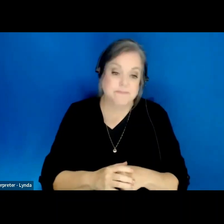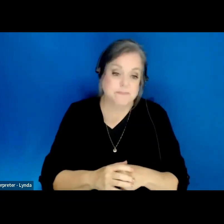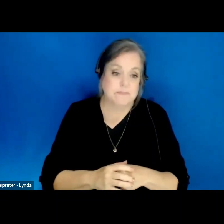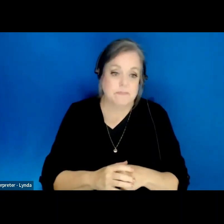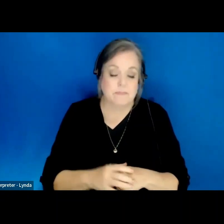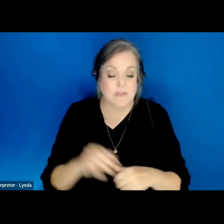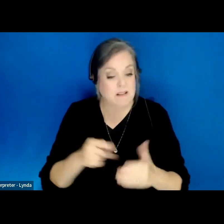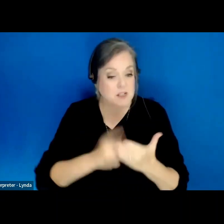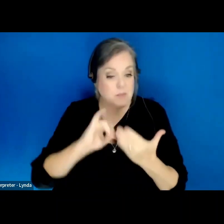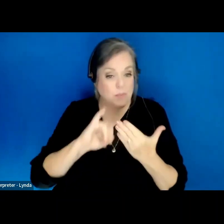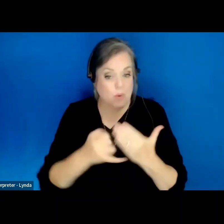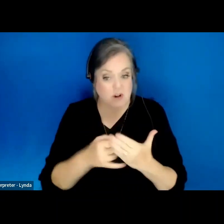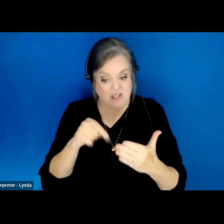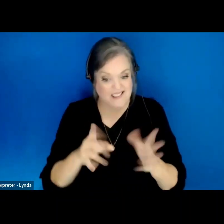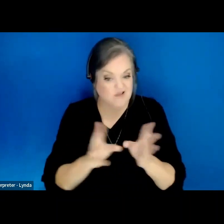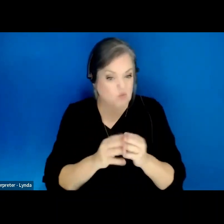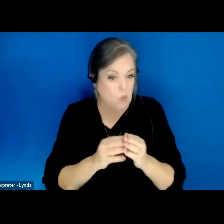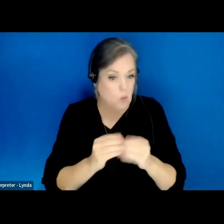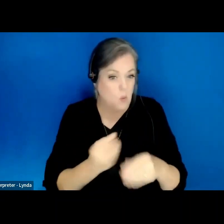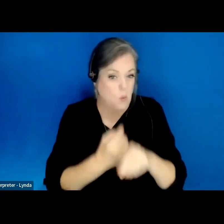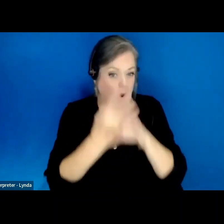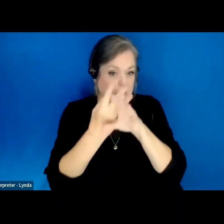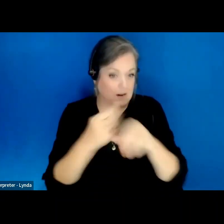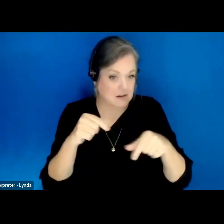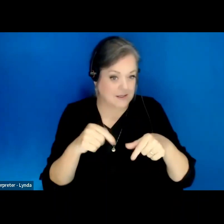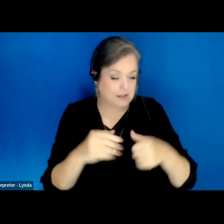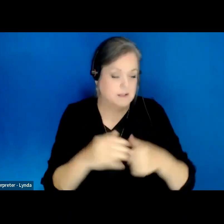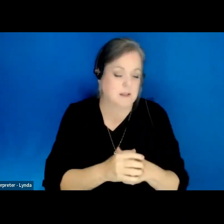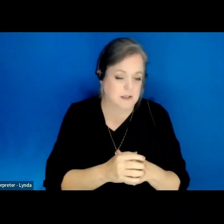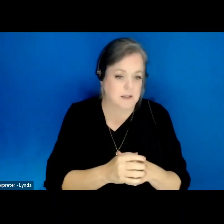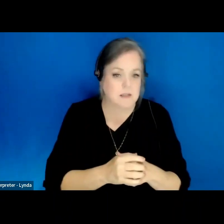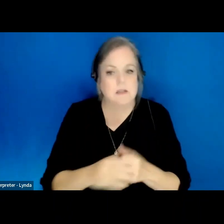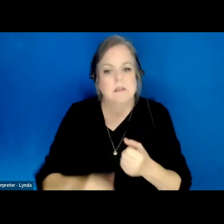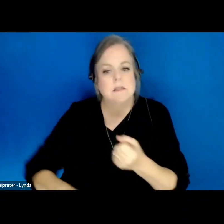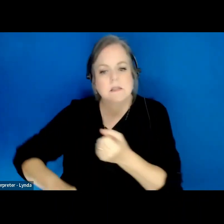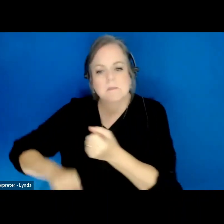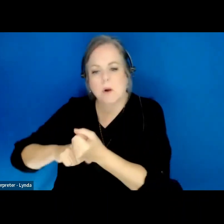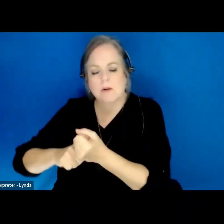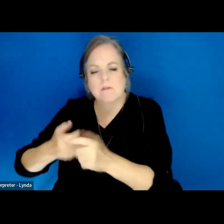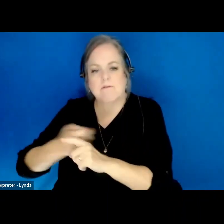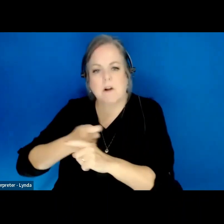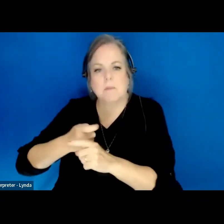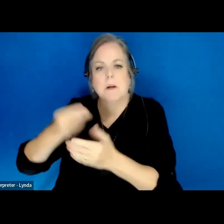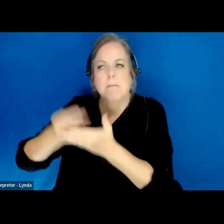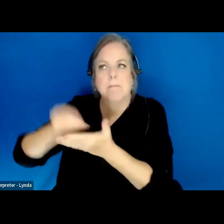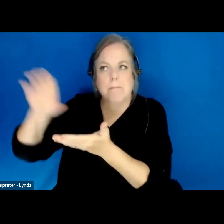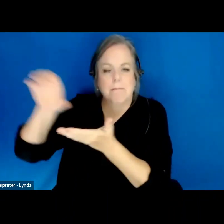this project, this particular webinar is being sponsored by a grant, obviously, and